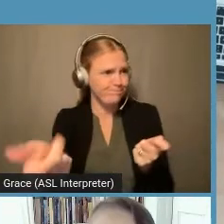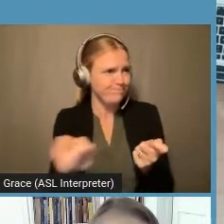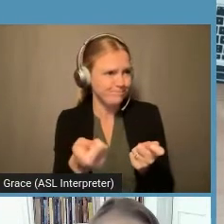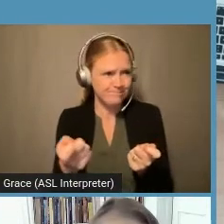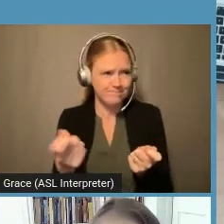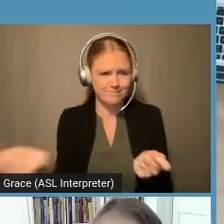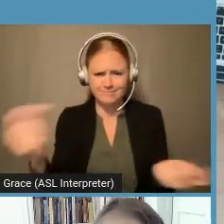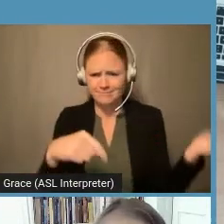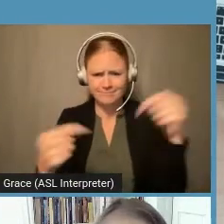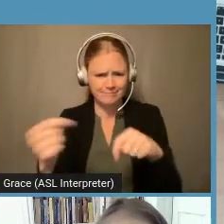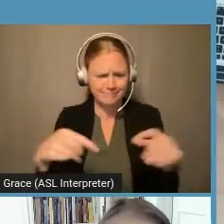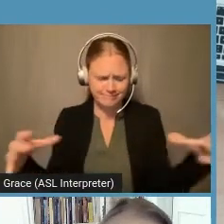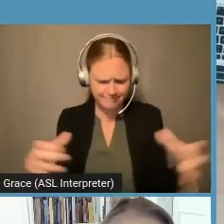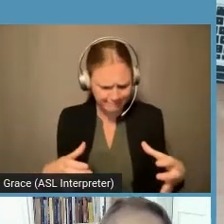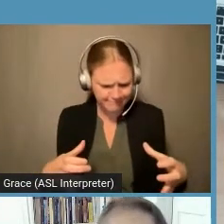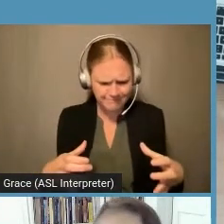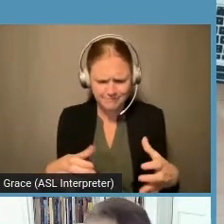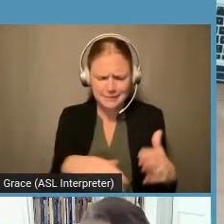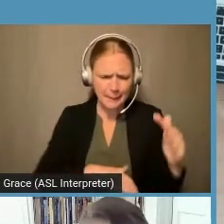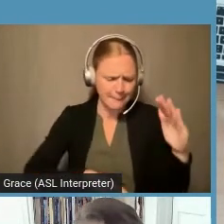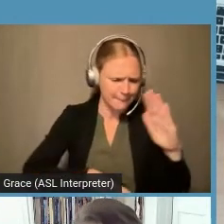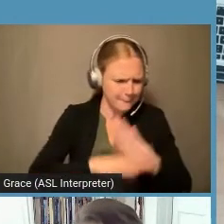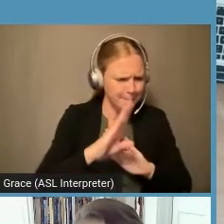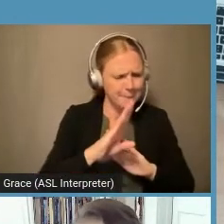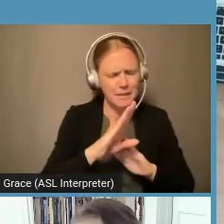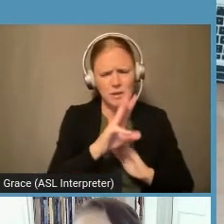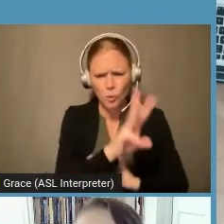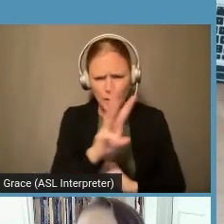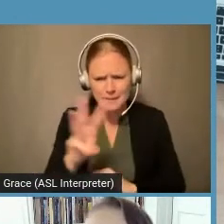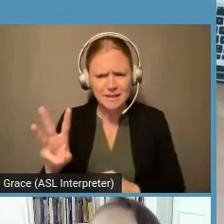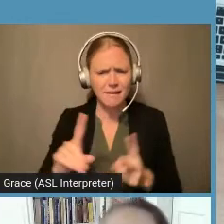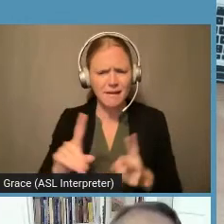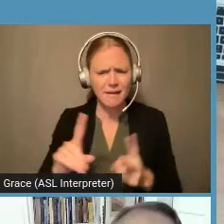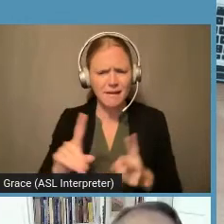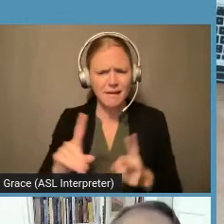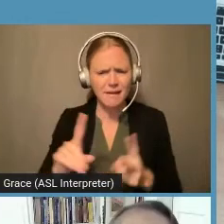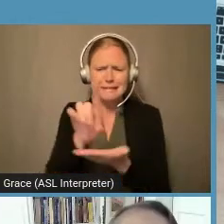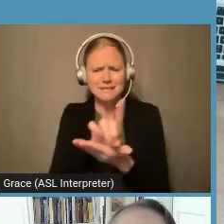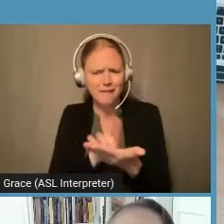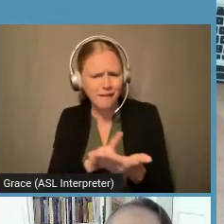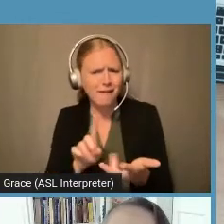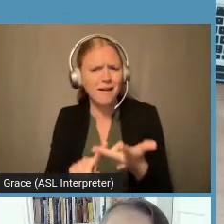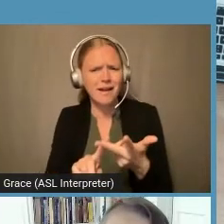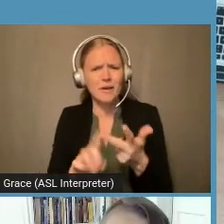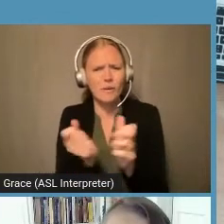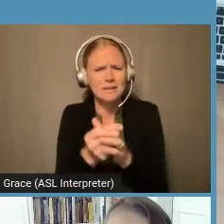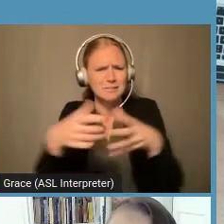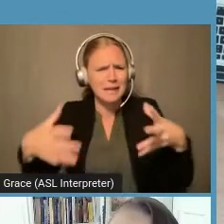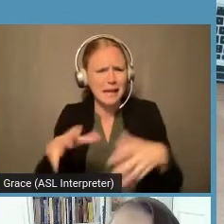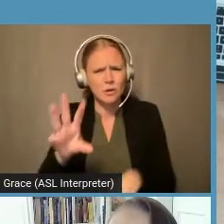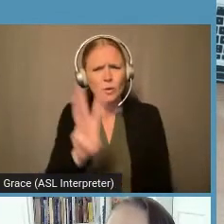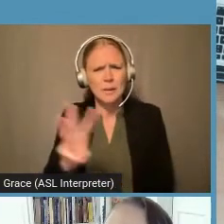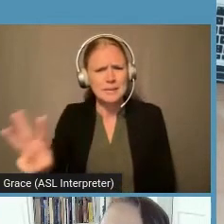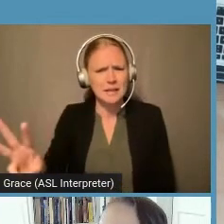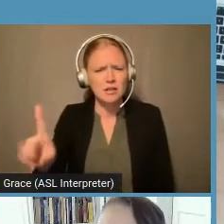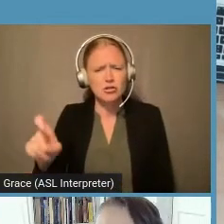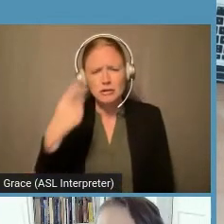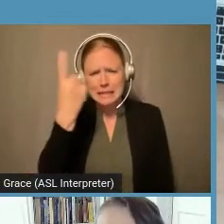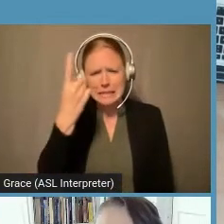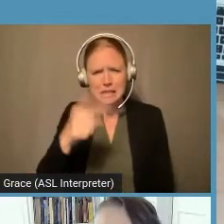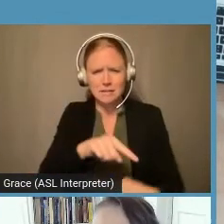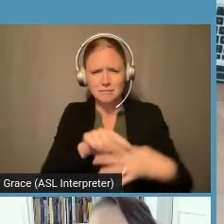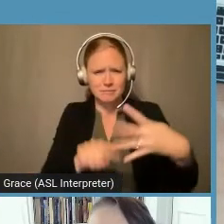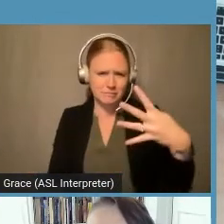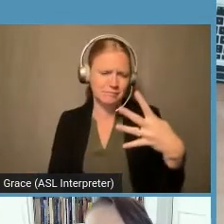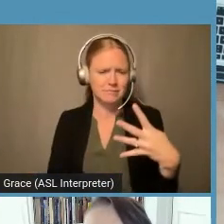to redesign a website or to add on to a website, consider these 4 functions. Often, as